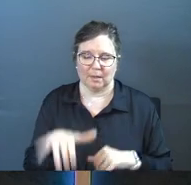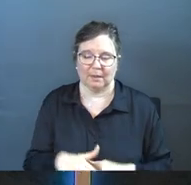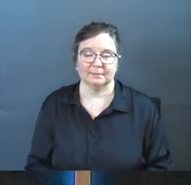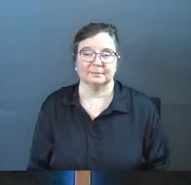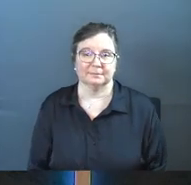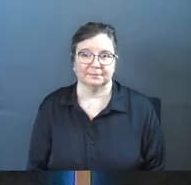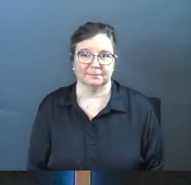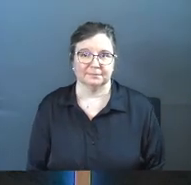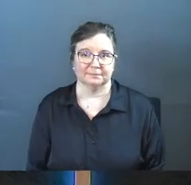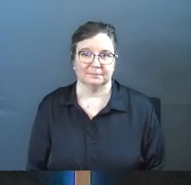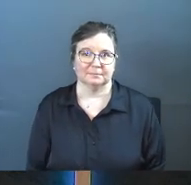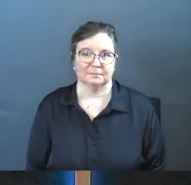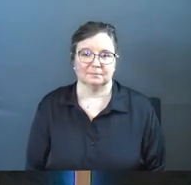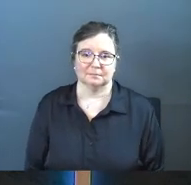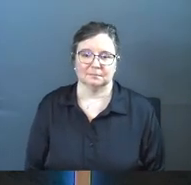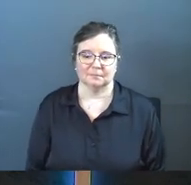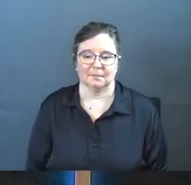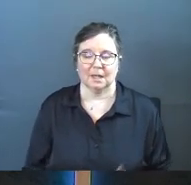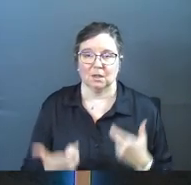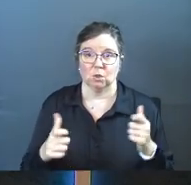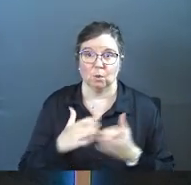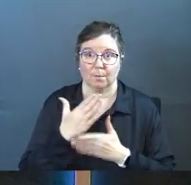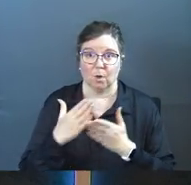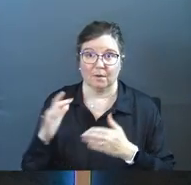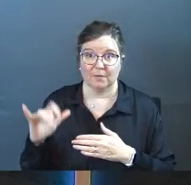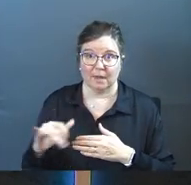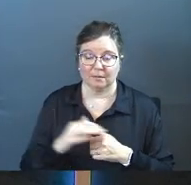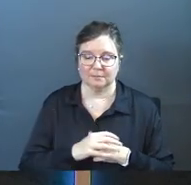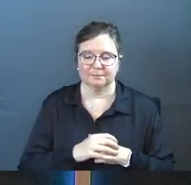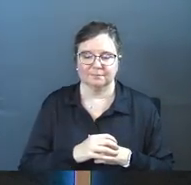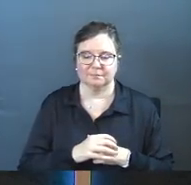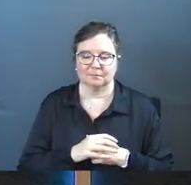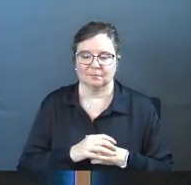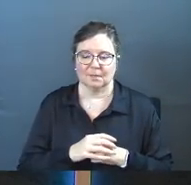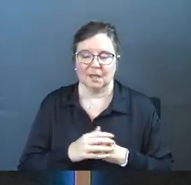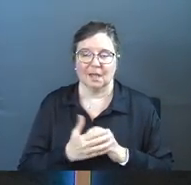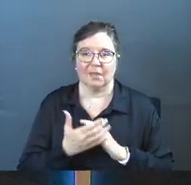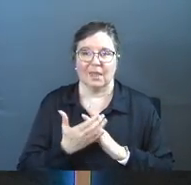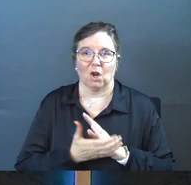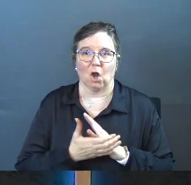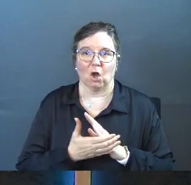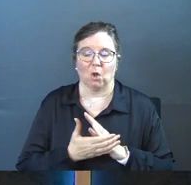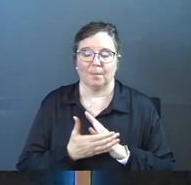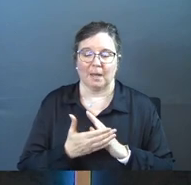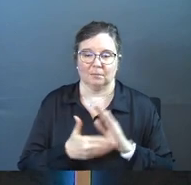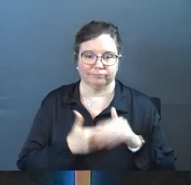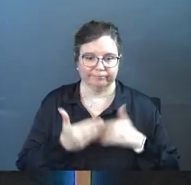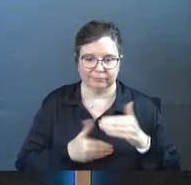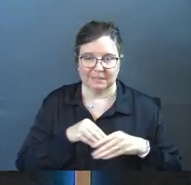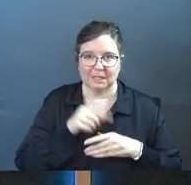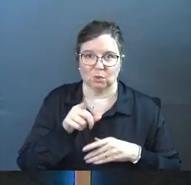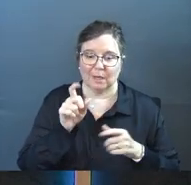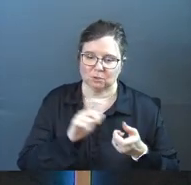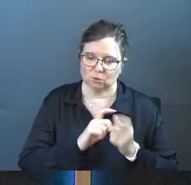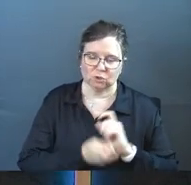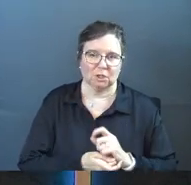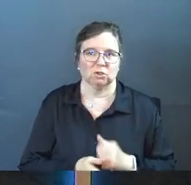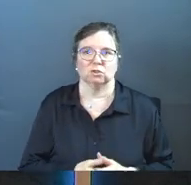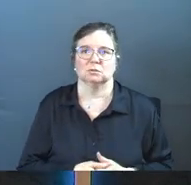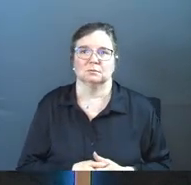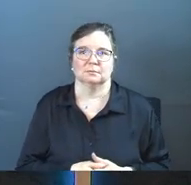that. And a huge part of it is that autopilot inside of you. It's got to